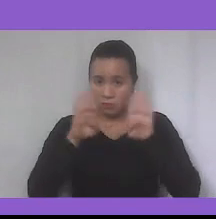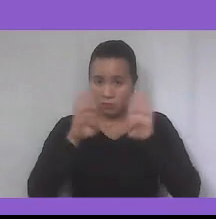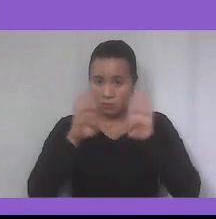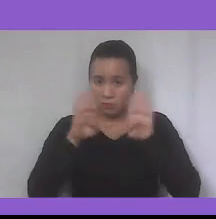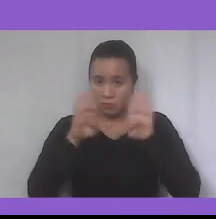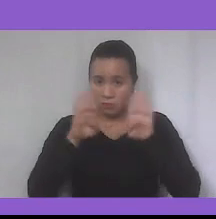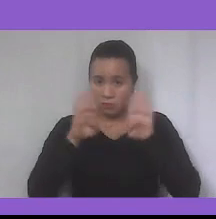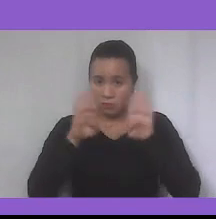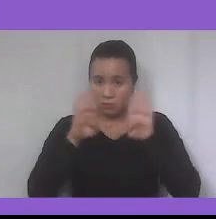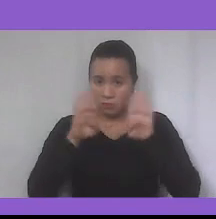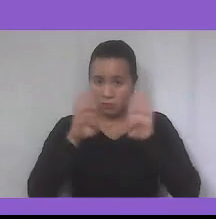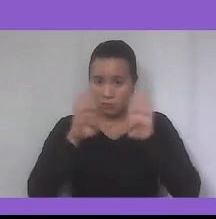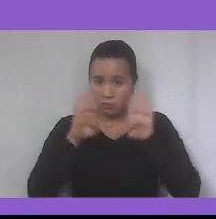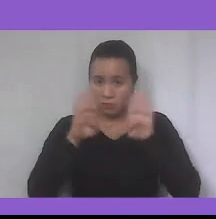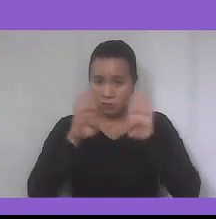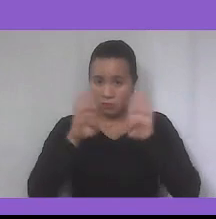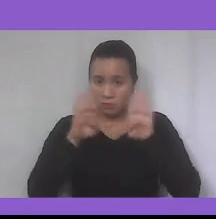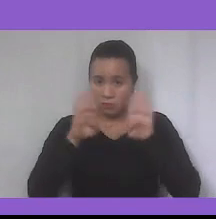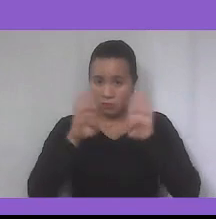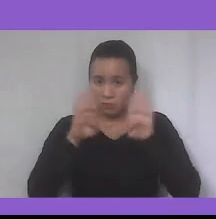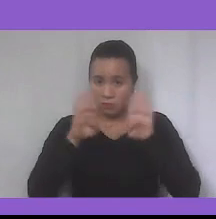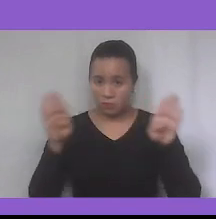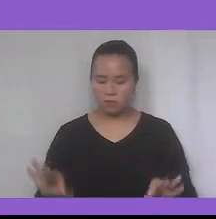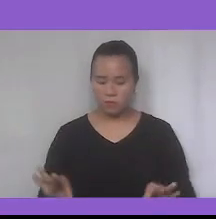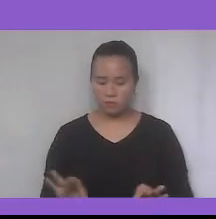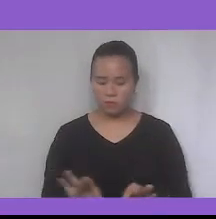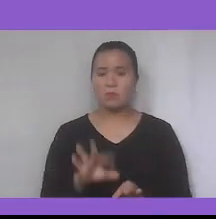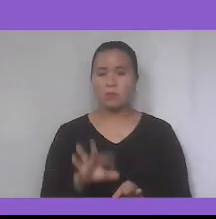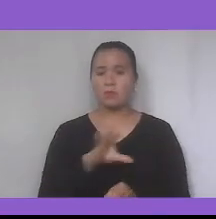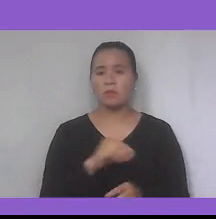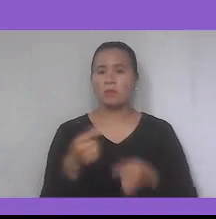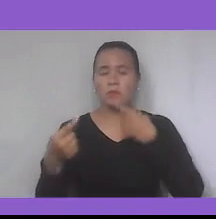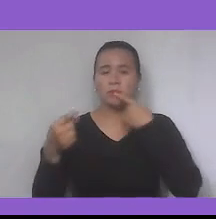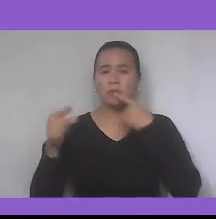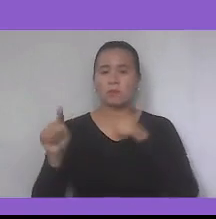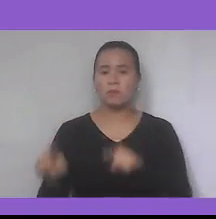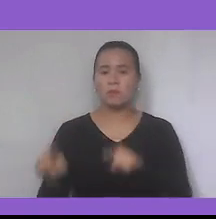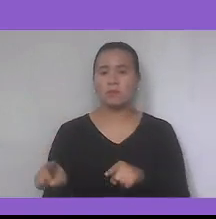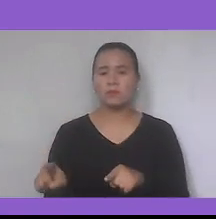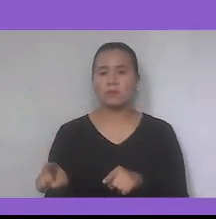Okay, we can open this in Microsoft Forms. You can also